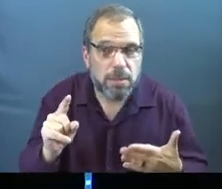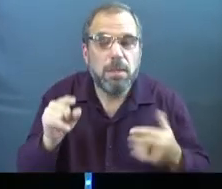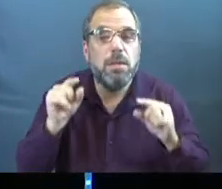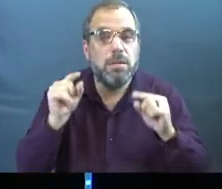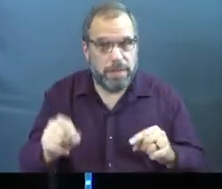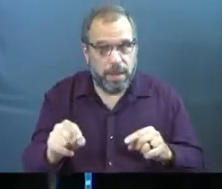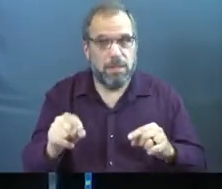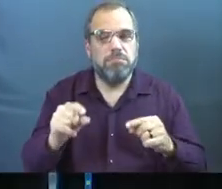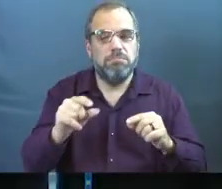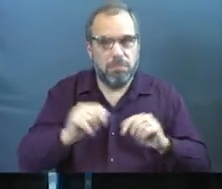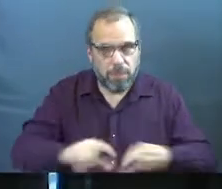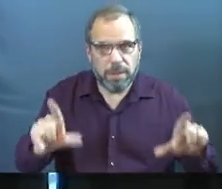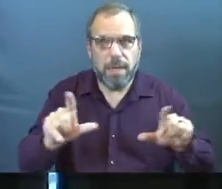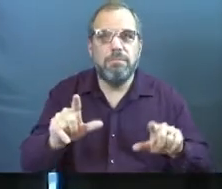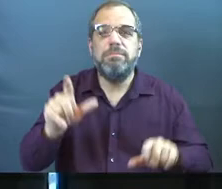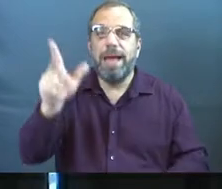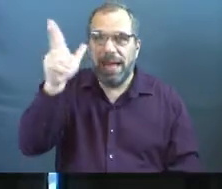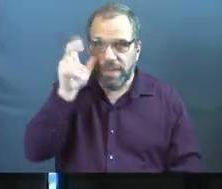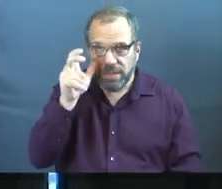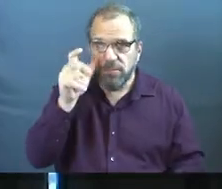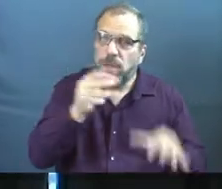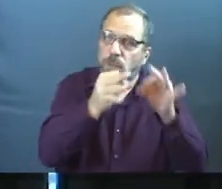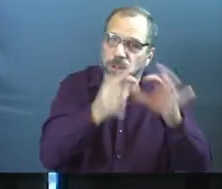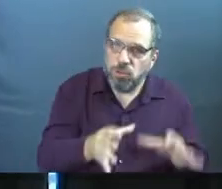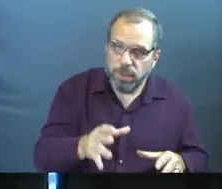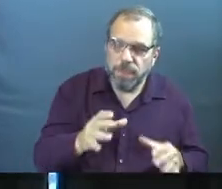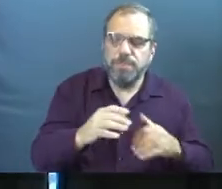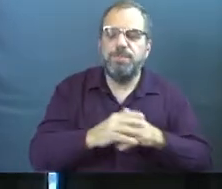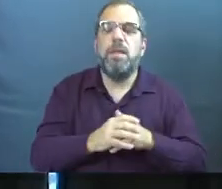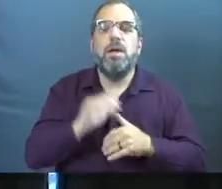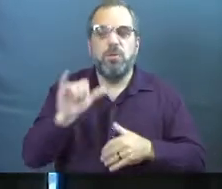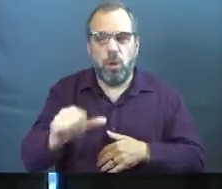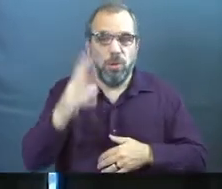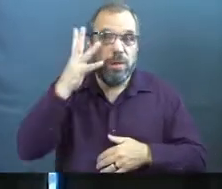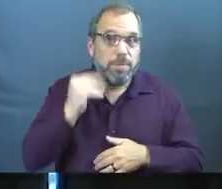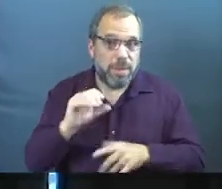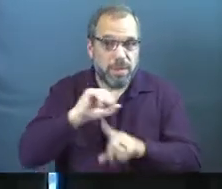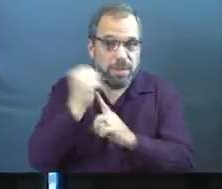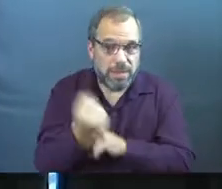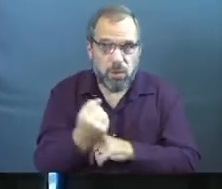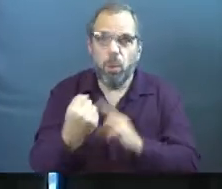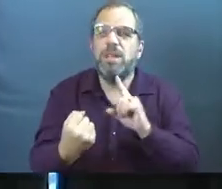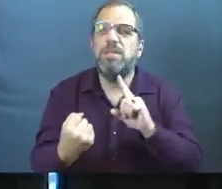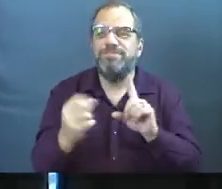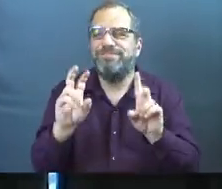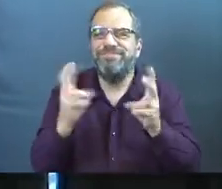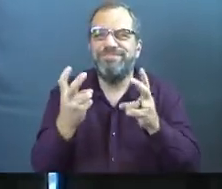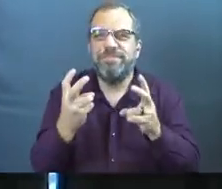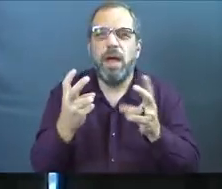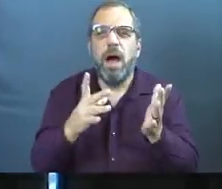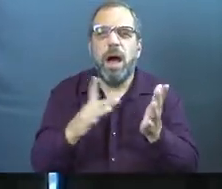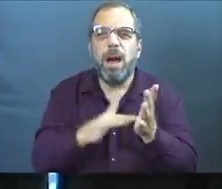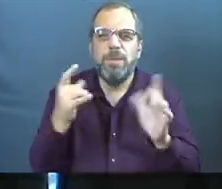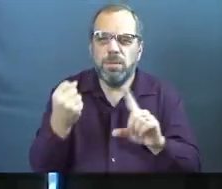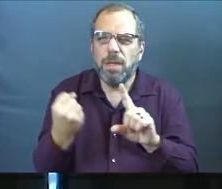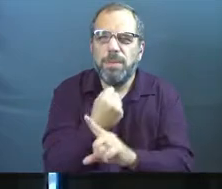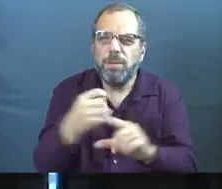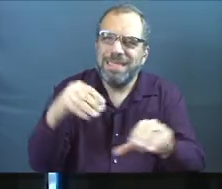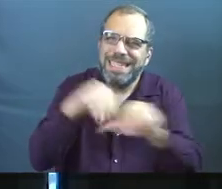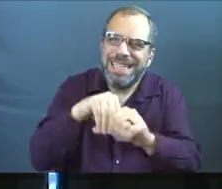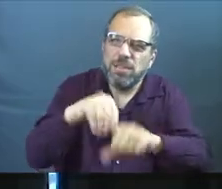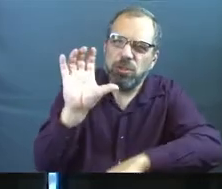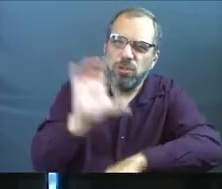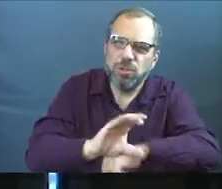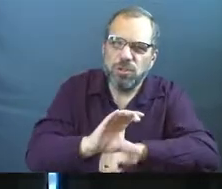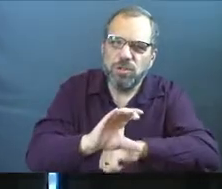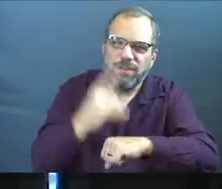there's some good healing, that the Lord has some healing for people who have been in those churches, been in those situations in a church and just dealt with that kind of abuse before,